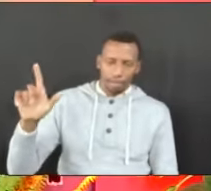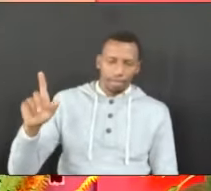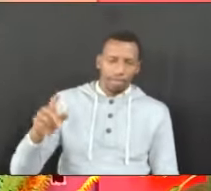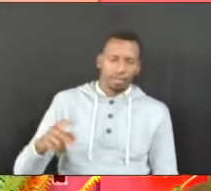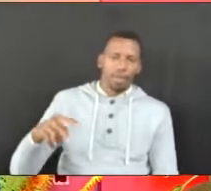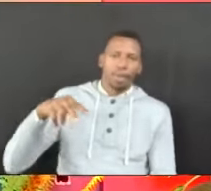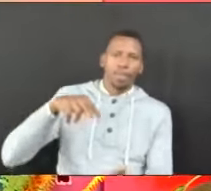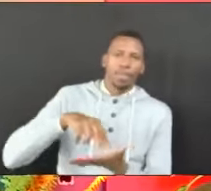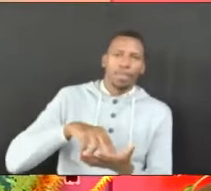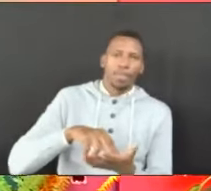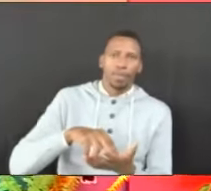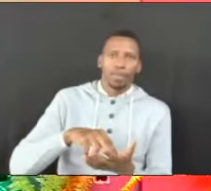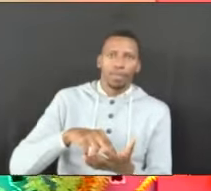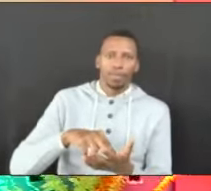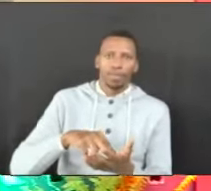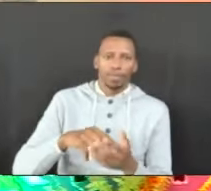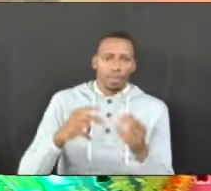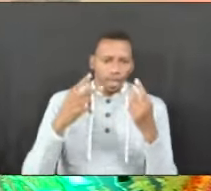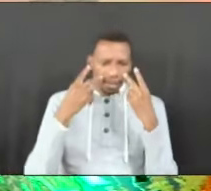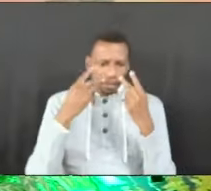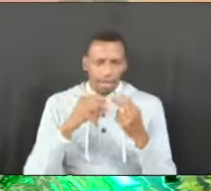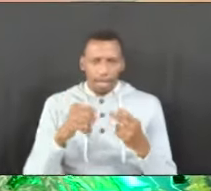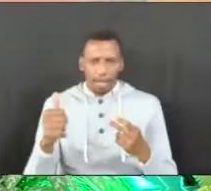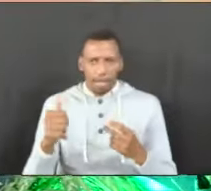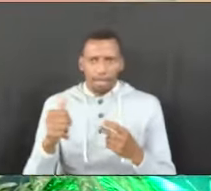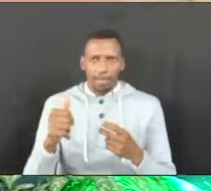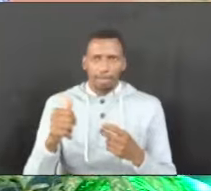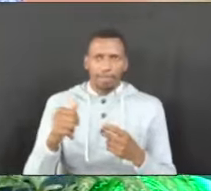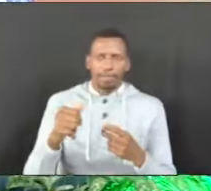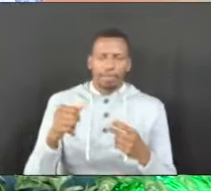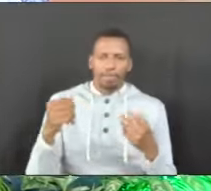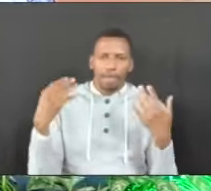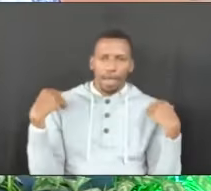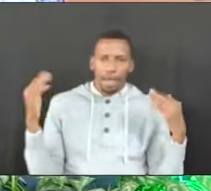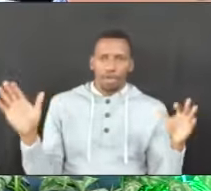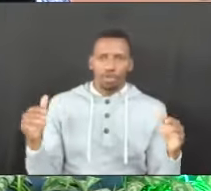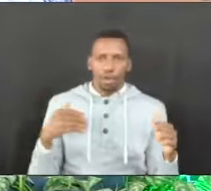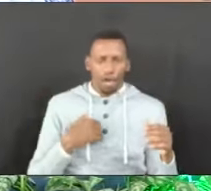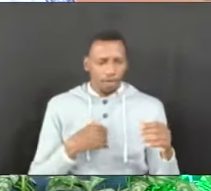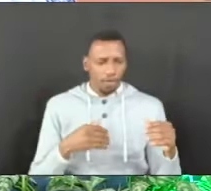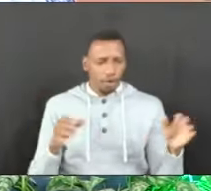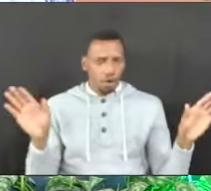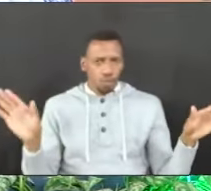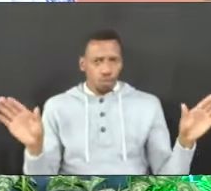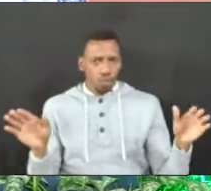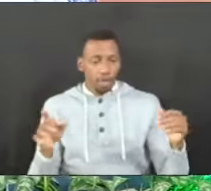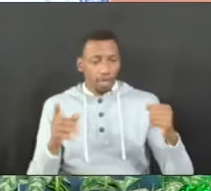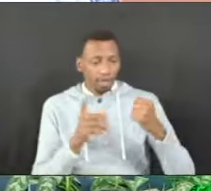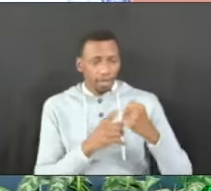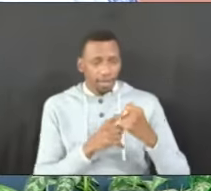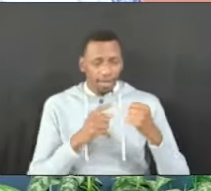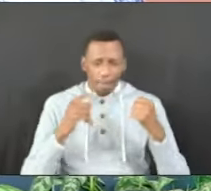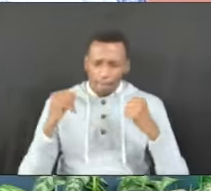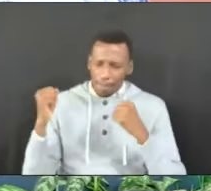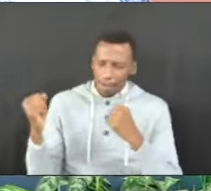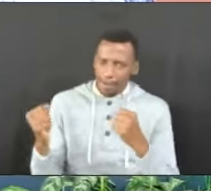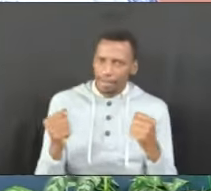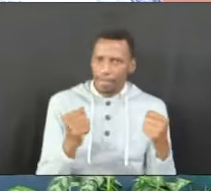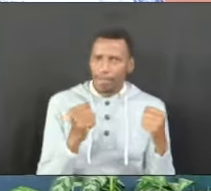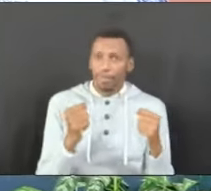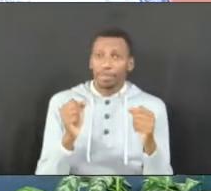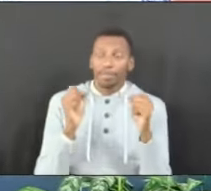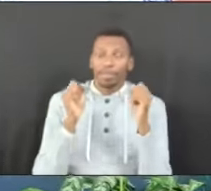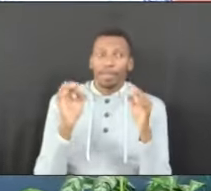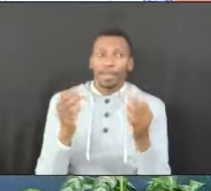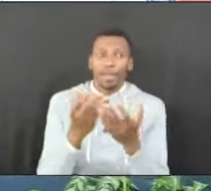He checks the seraphim. You know, they have these six wings. They are so mighty that if they